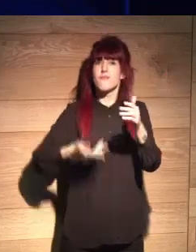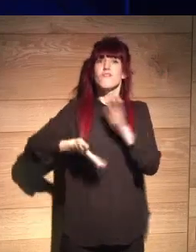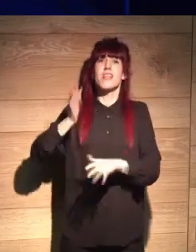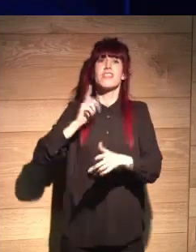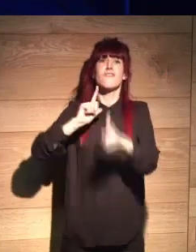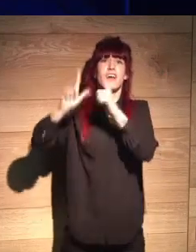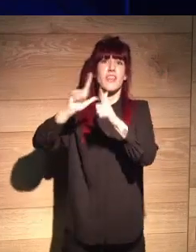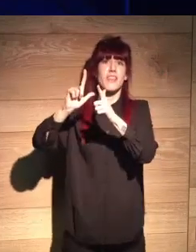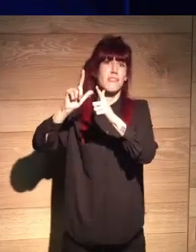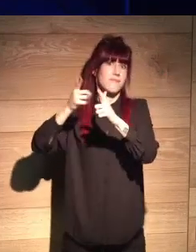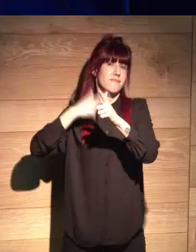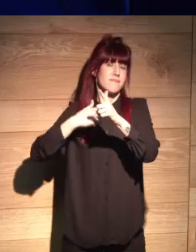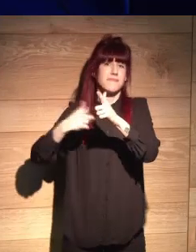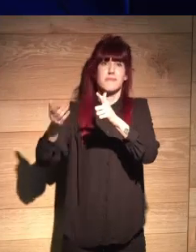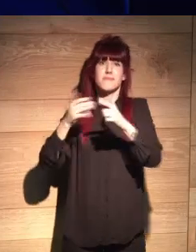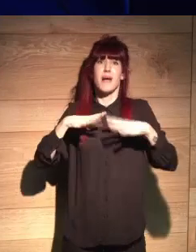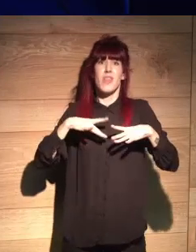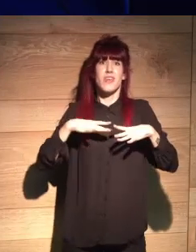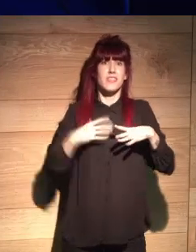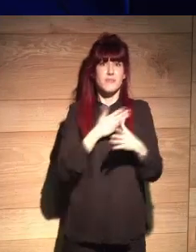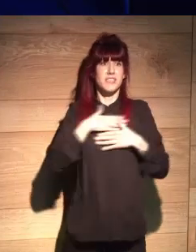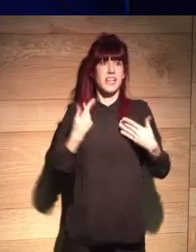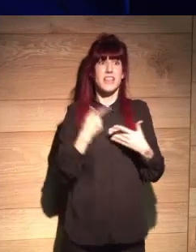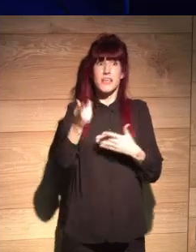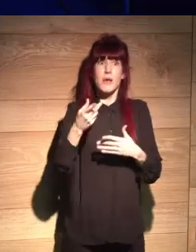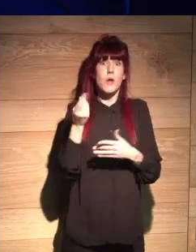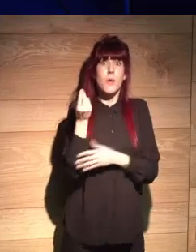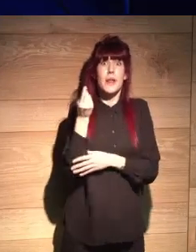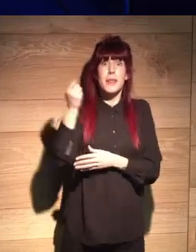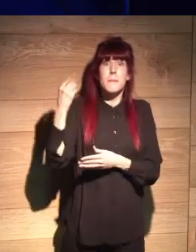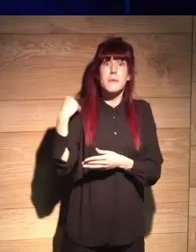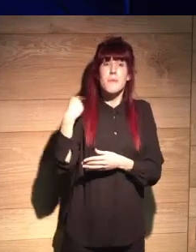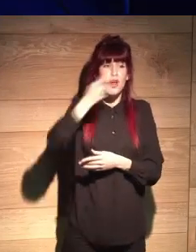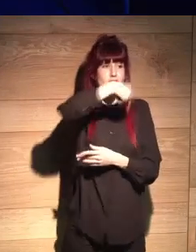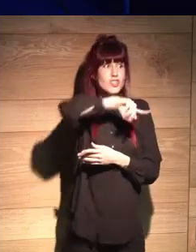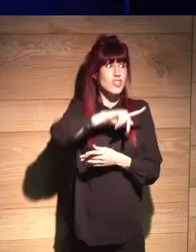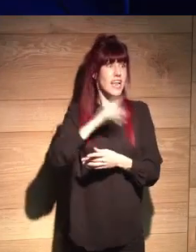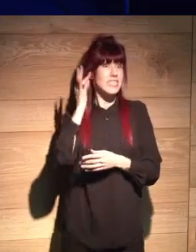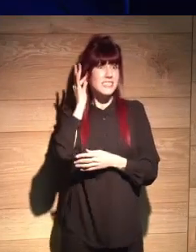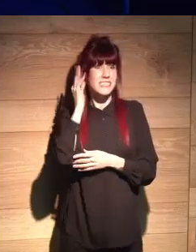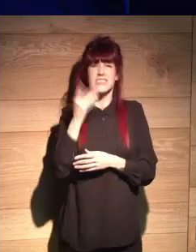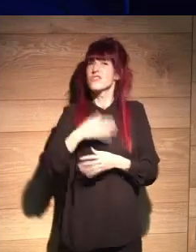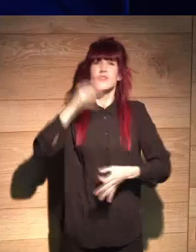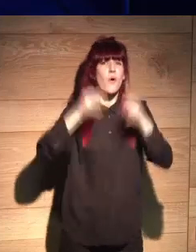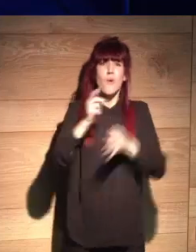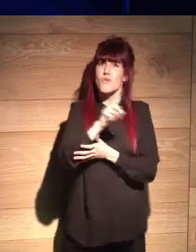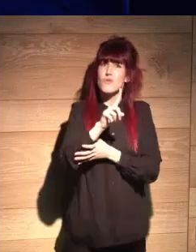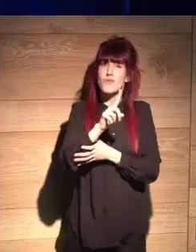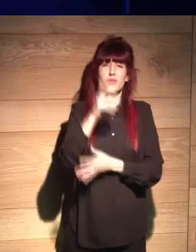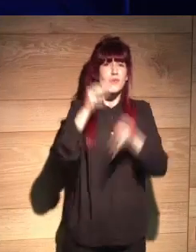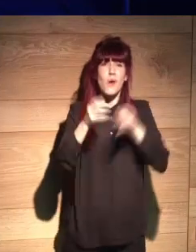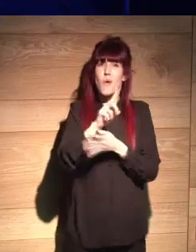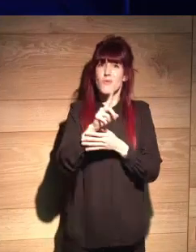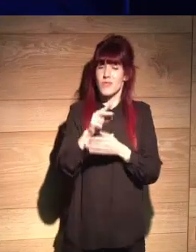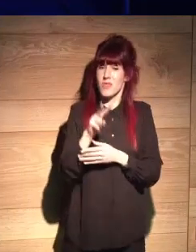on holiday wherever you wish, you would earn as much as we, and that's unfair. It's unfair that you can do what you want during the coming